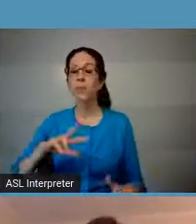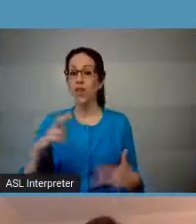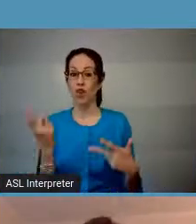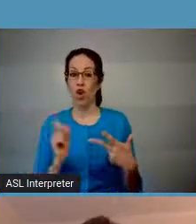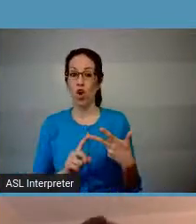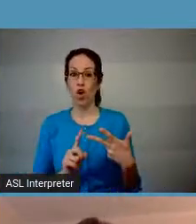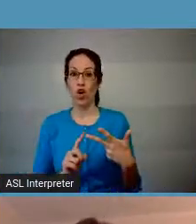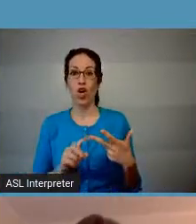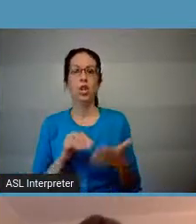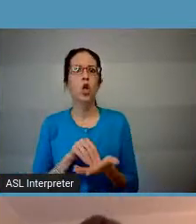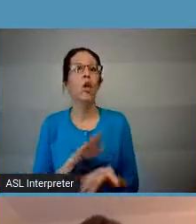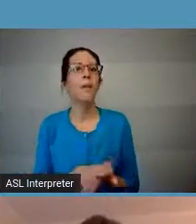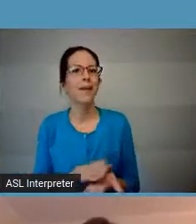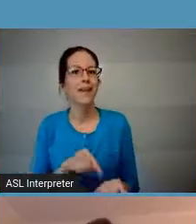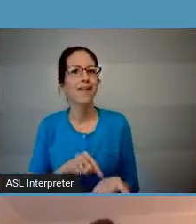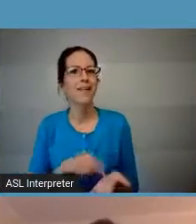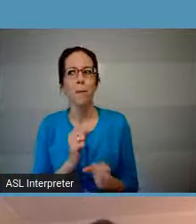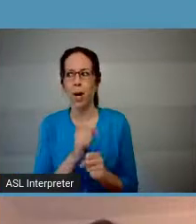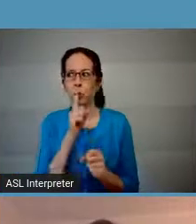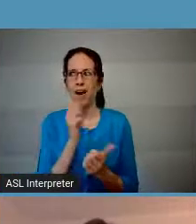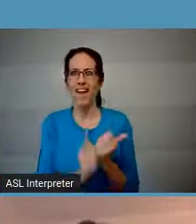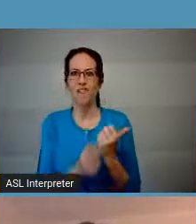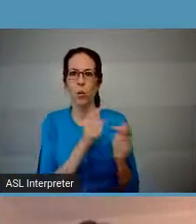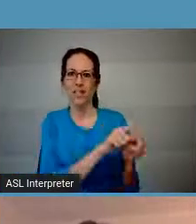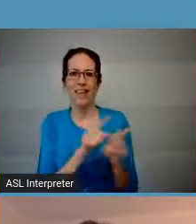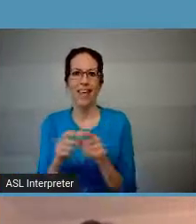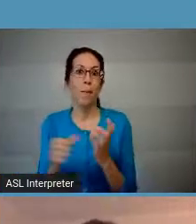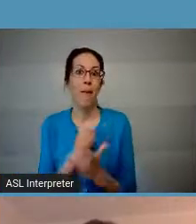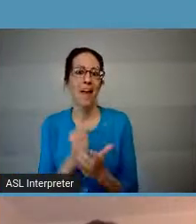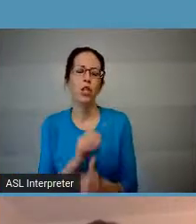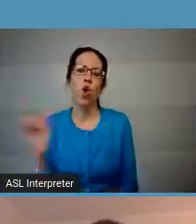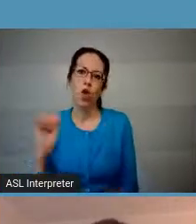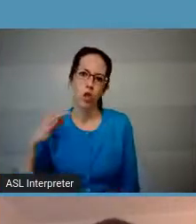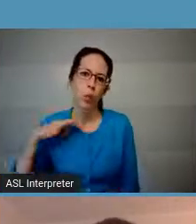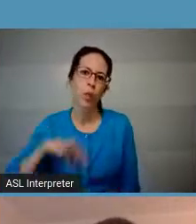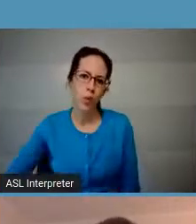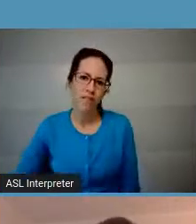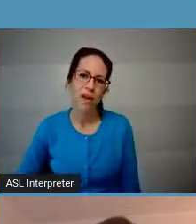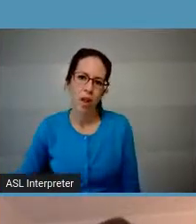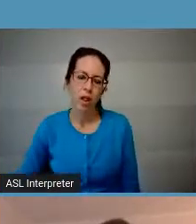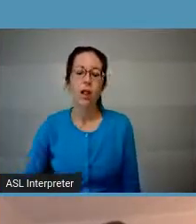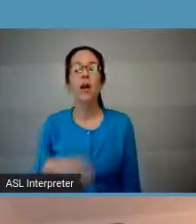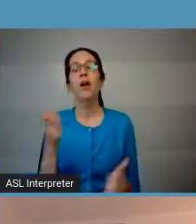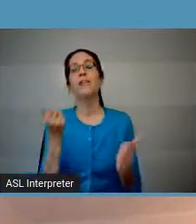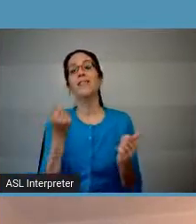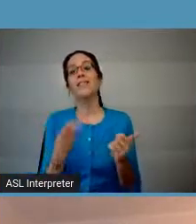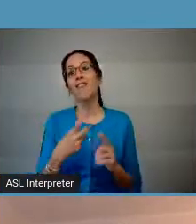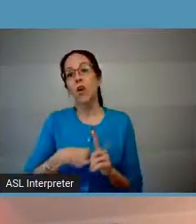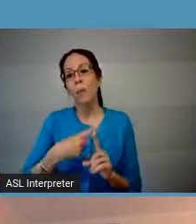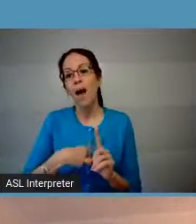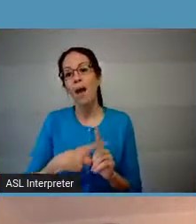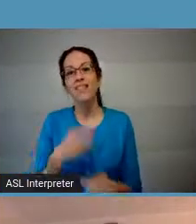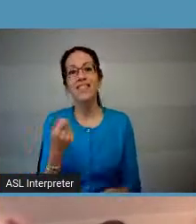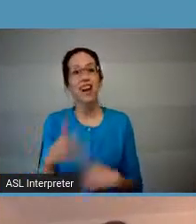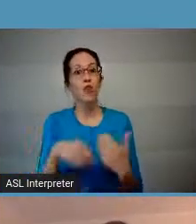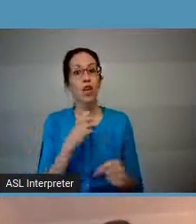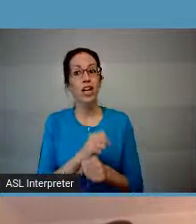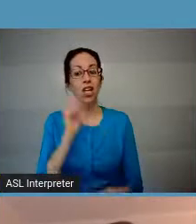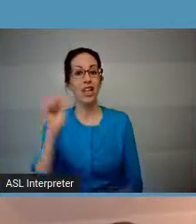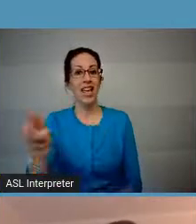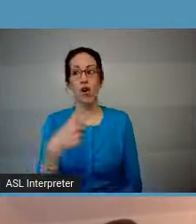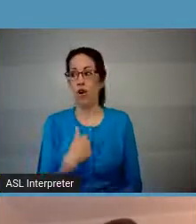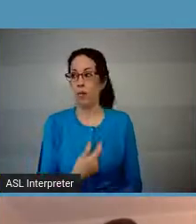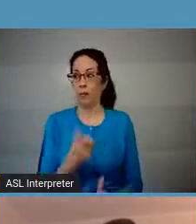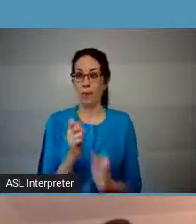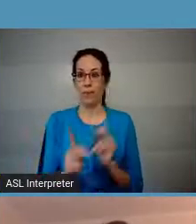it so that everybody is on the same page is also useful. So several months or years down the line, when someone says, I thought all this was going to be